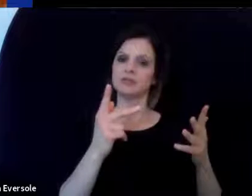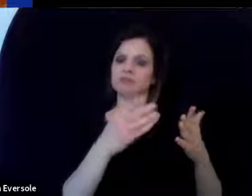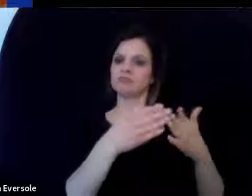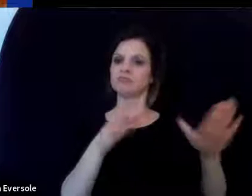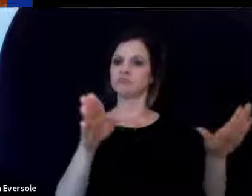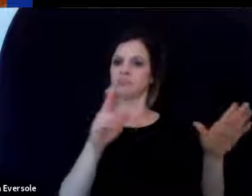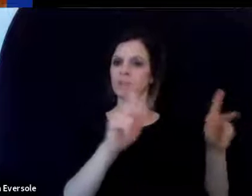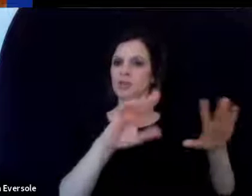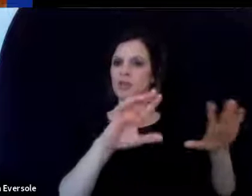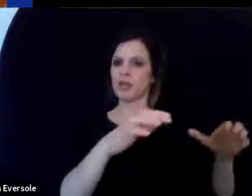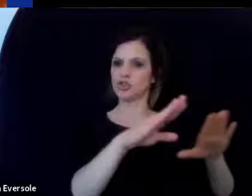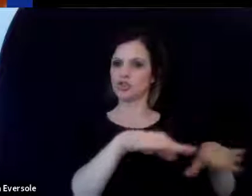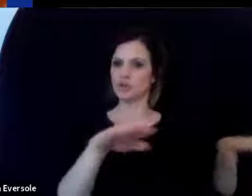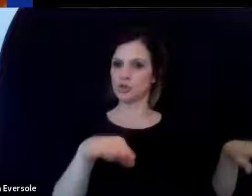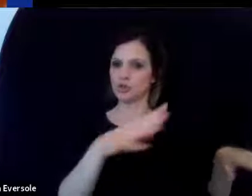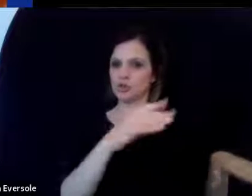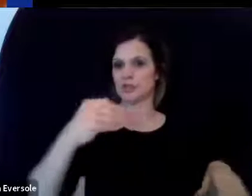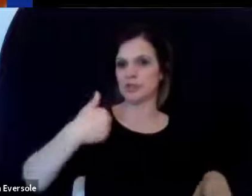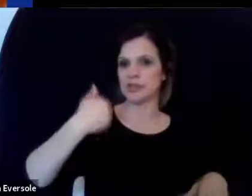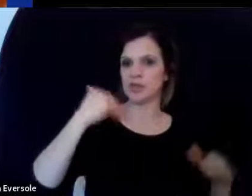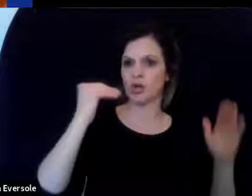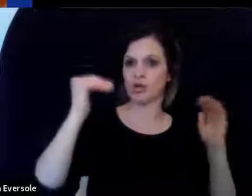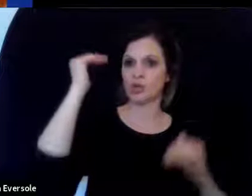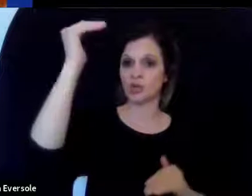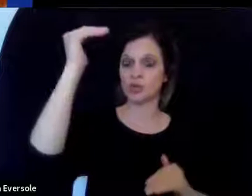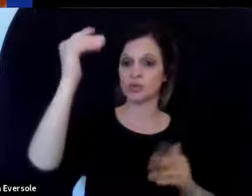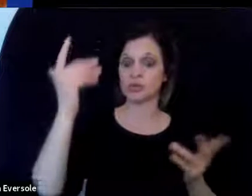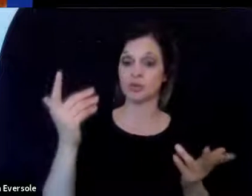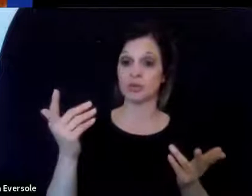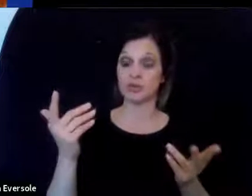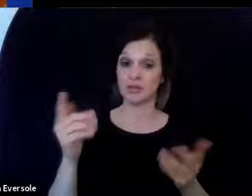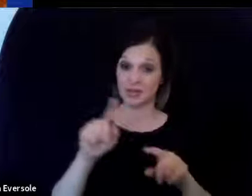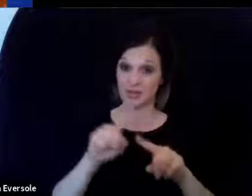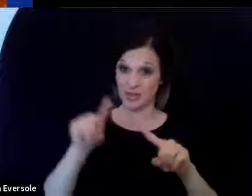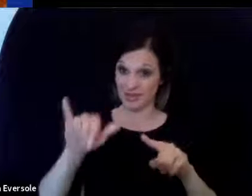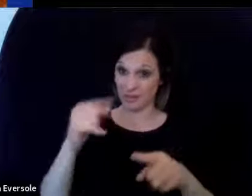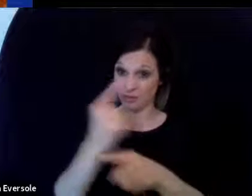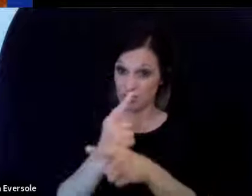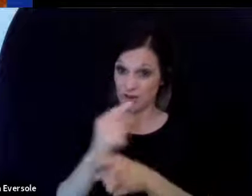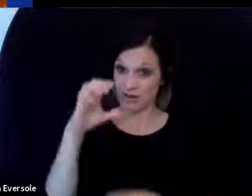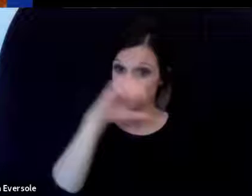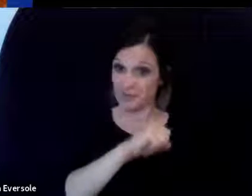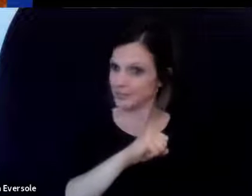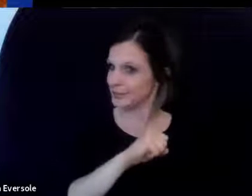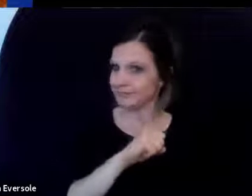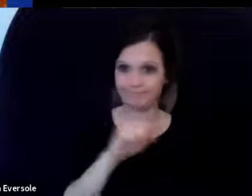And it's just not a safe assumption to make, full stop.